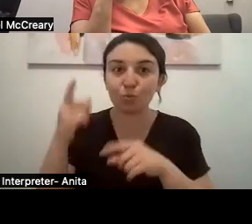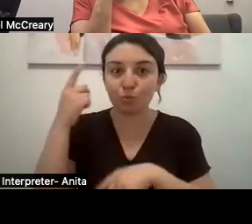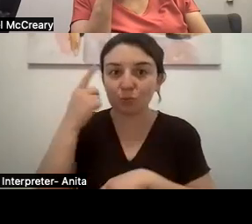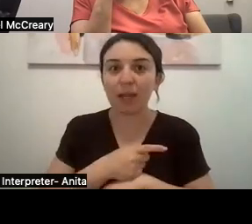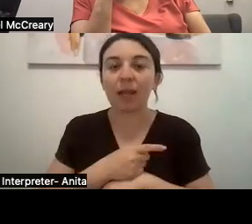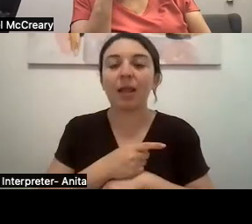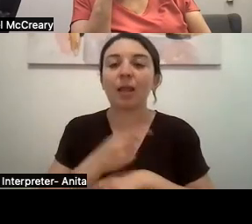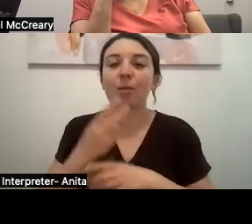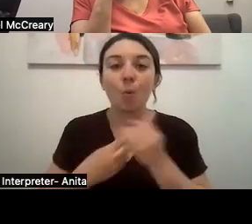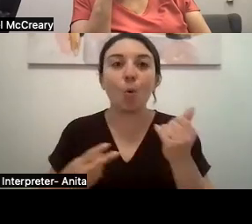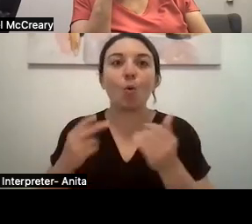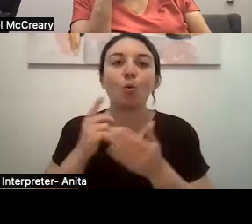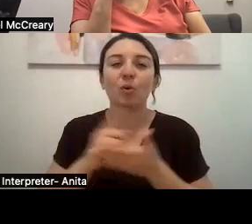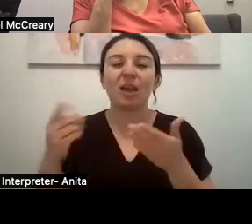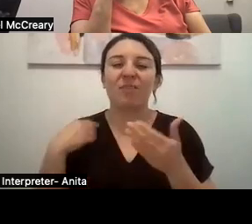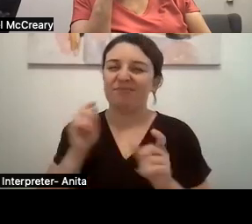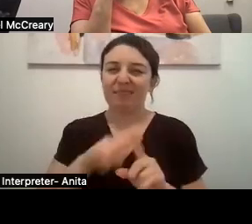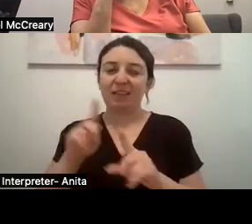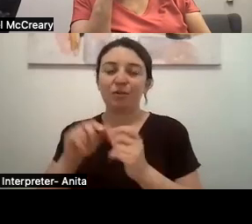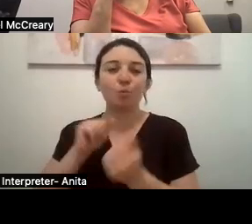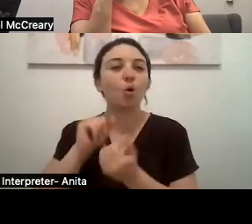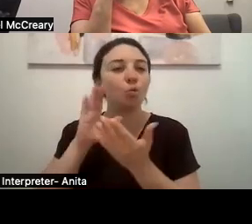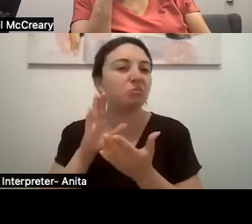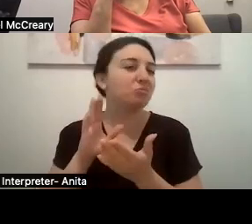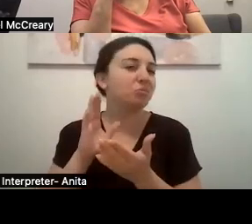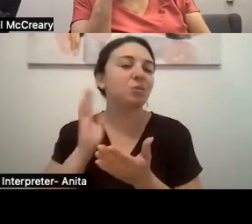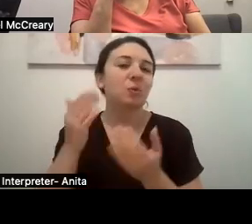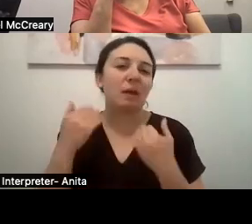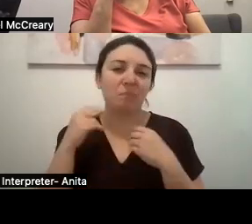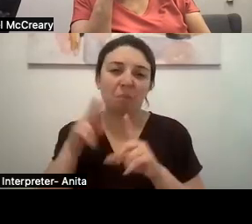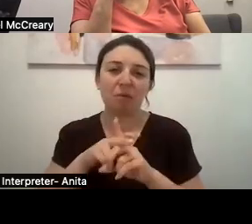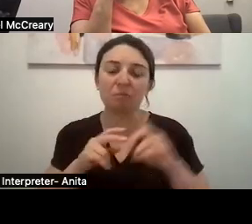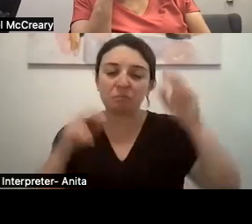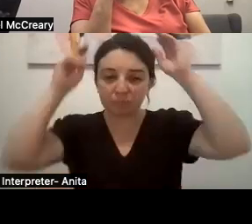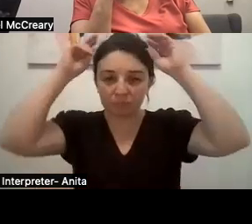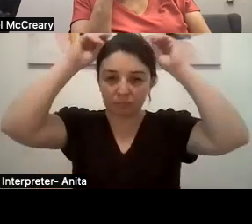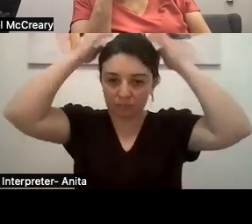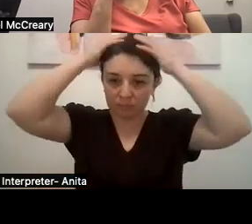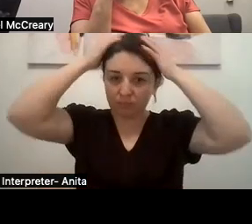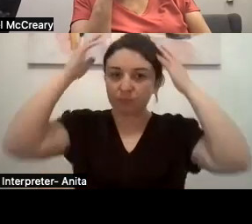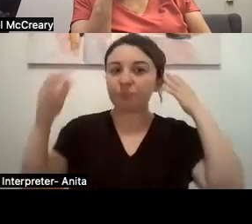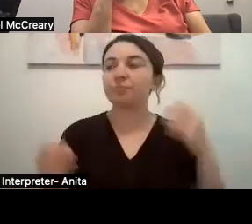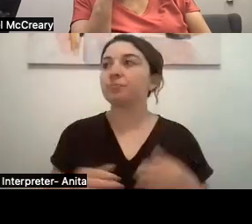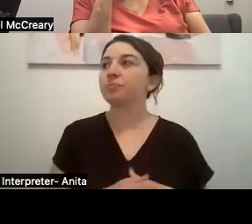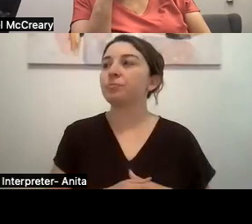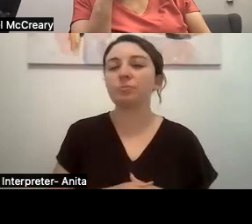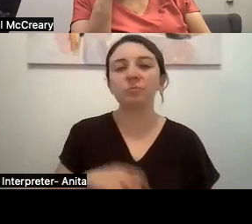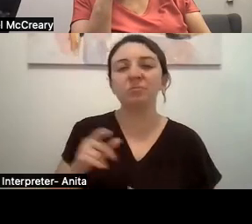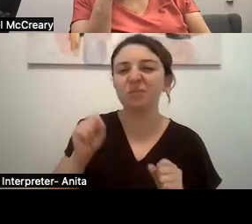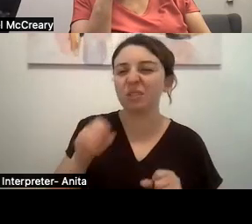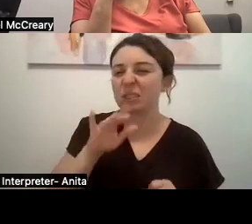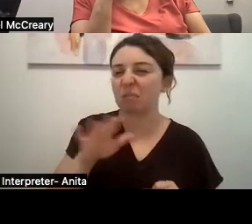weeks with a lot of different approaches. That's great. Thank you. And sorry, when you said SIPS, is that how do you spell that?